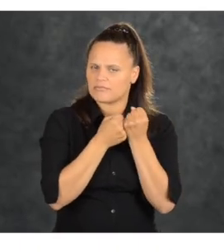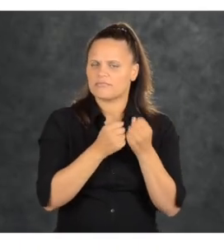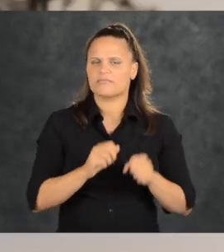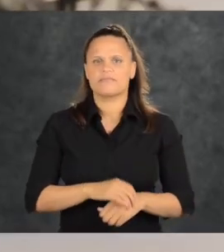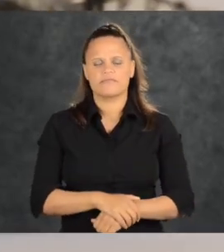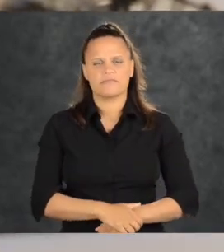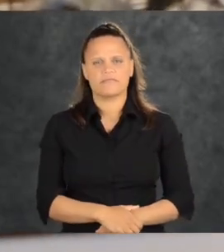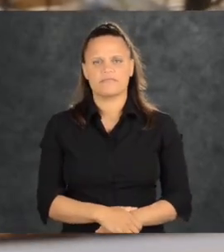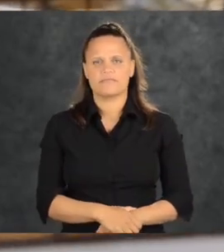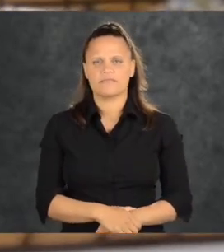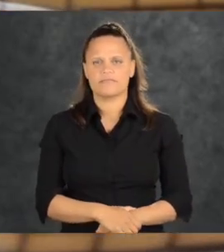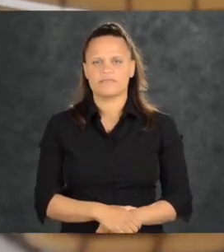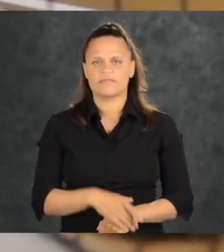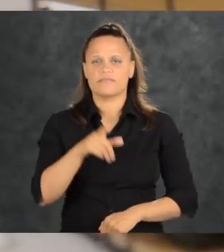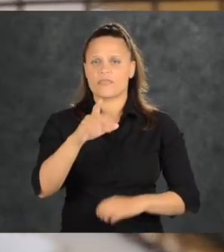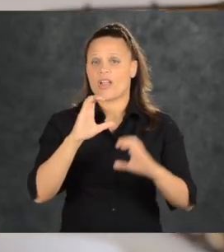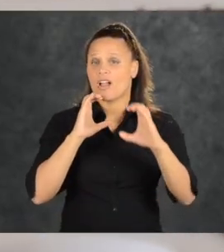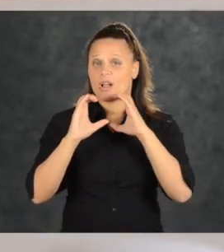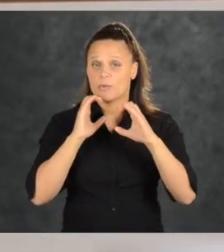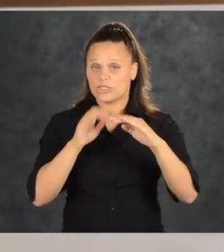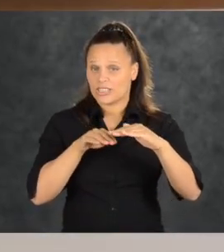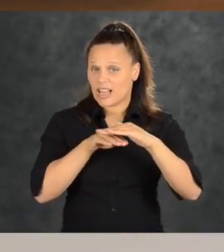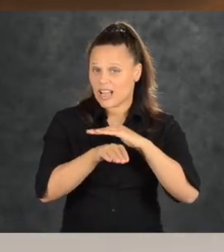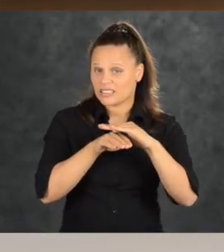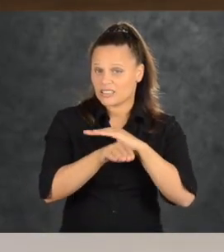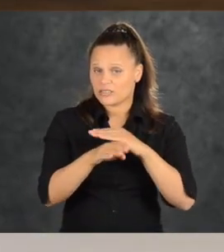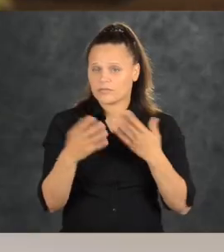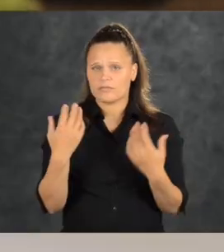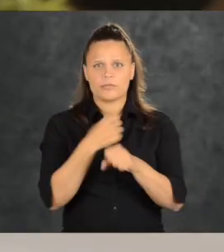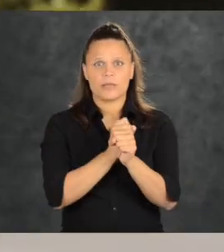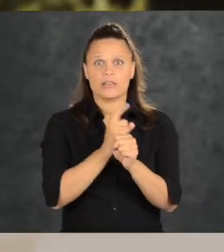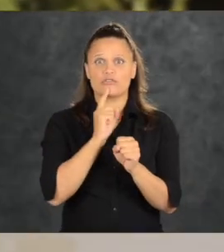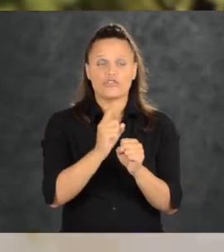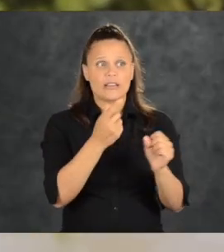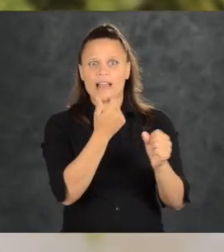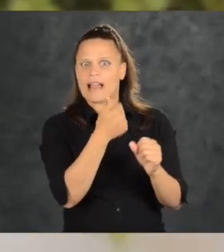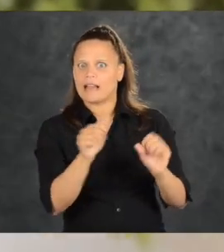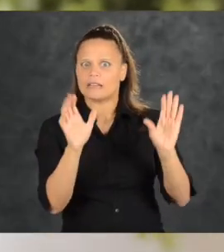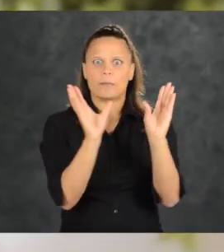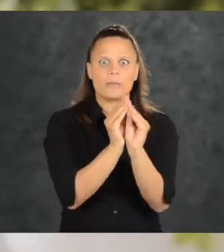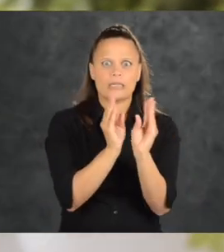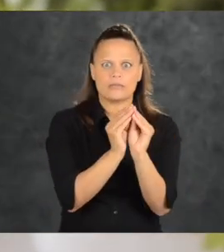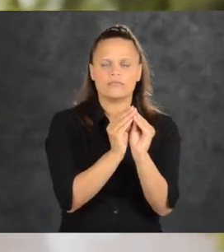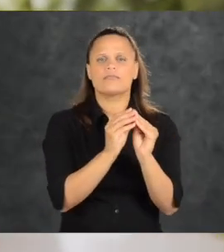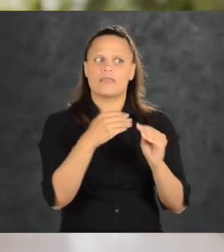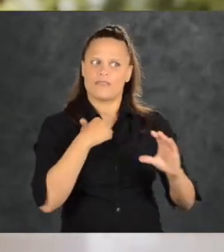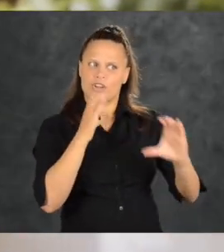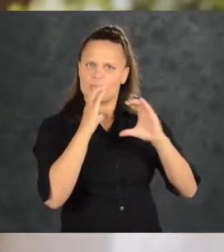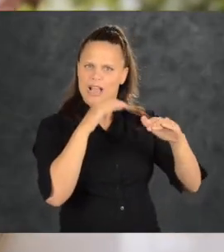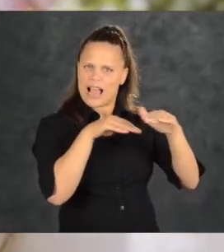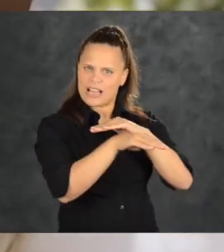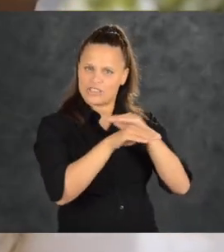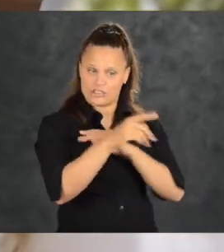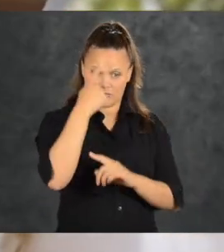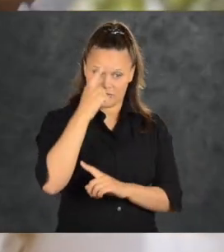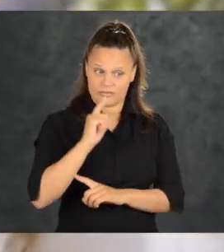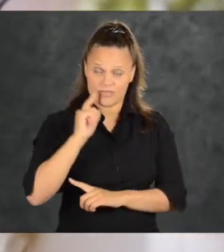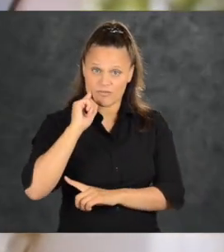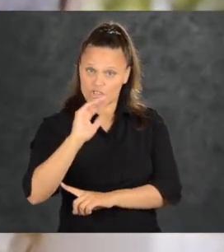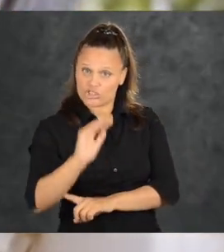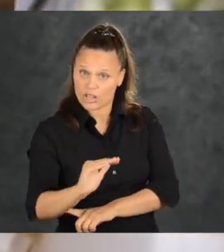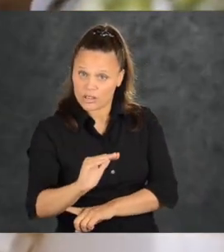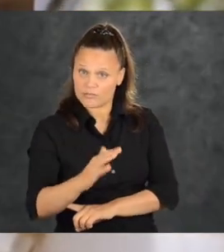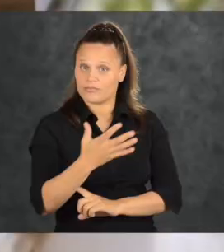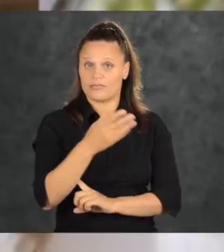disabilities. Jane opens up the laptop at her desk. So, what makes this program so beneficial? For employees, it provides